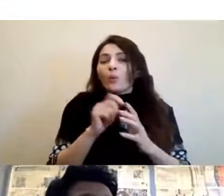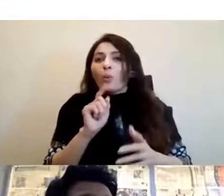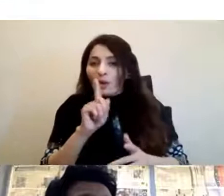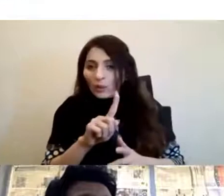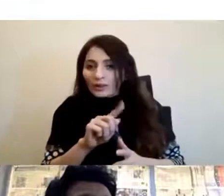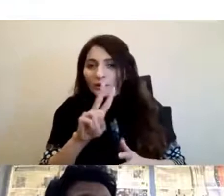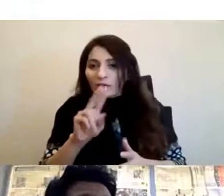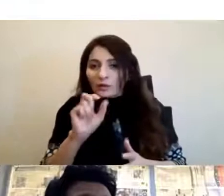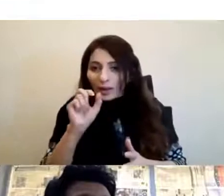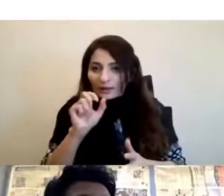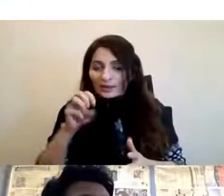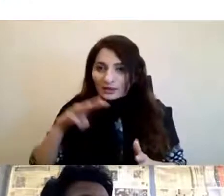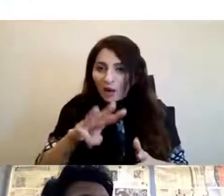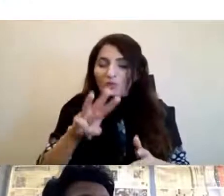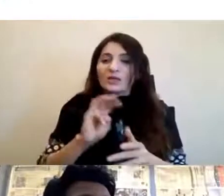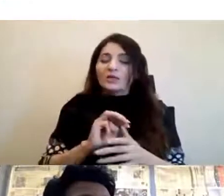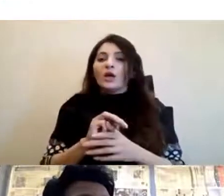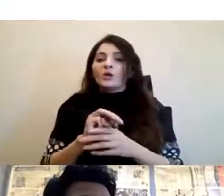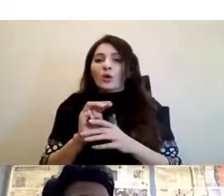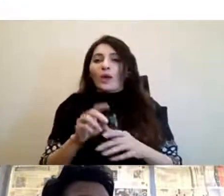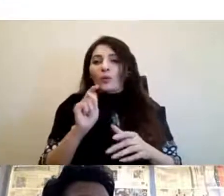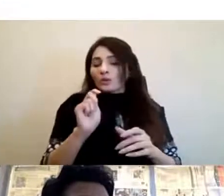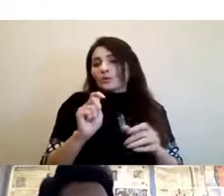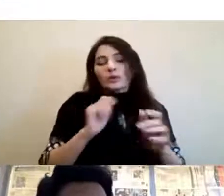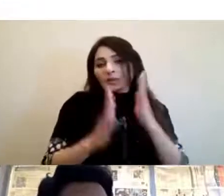active 19,000 users from both Pakistan and Singapore market.